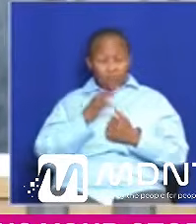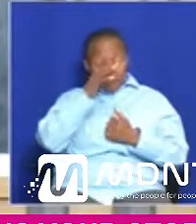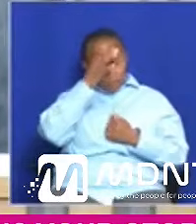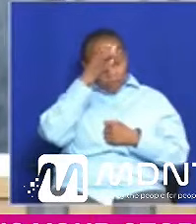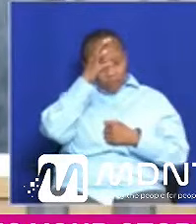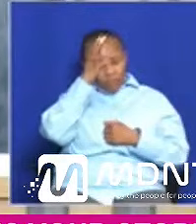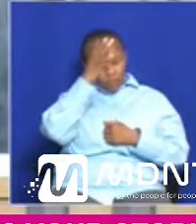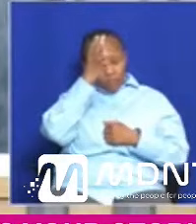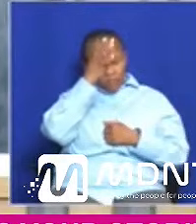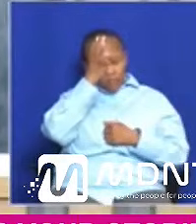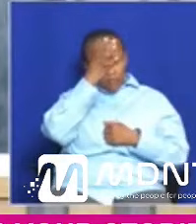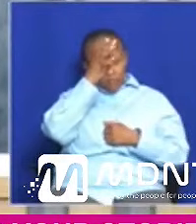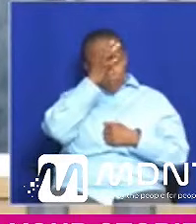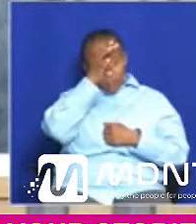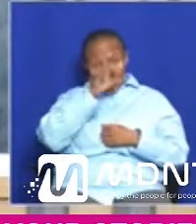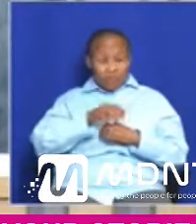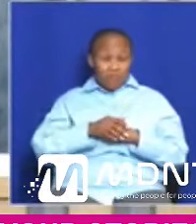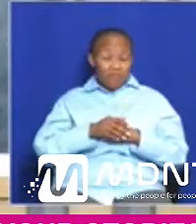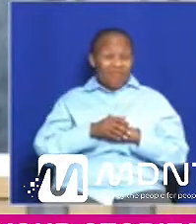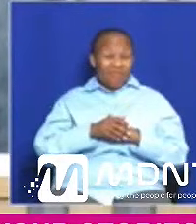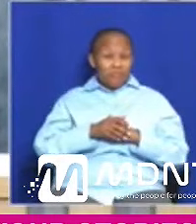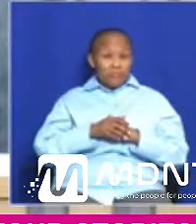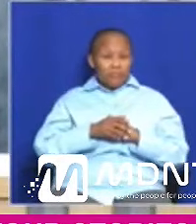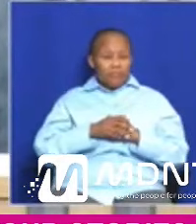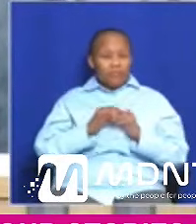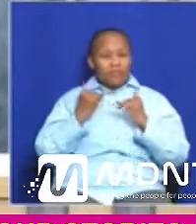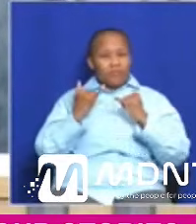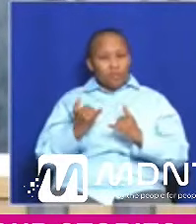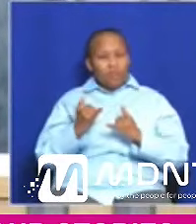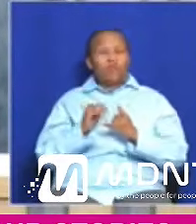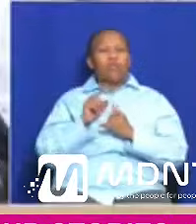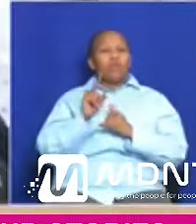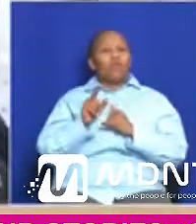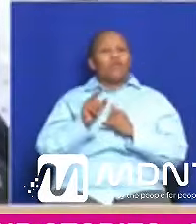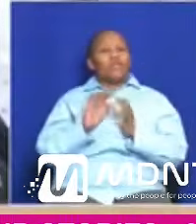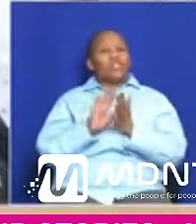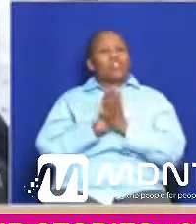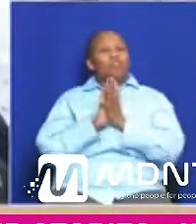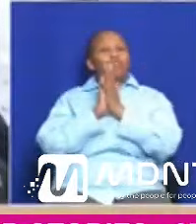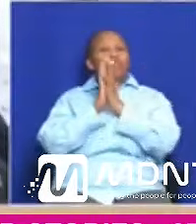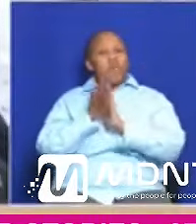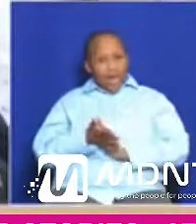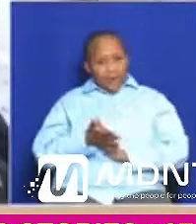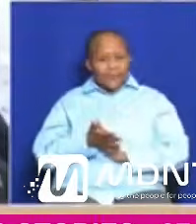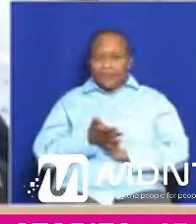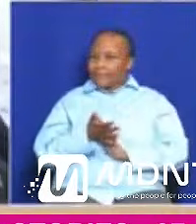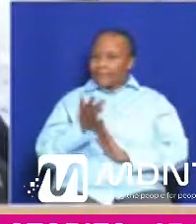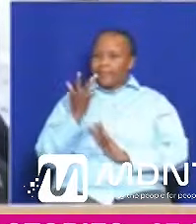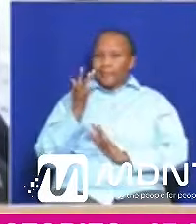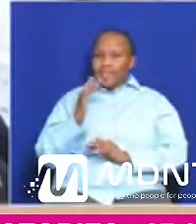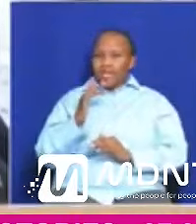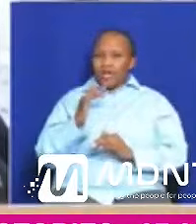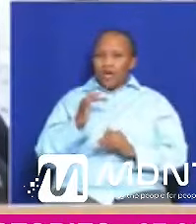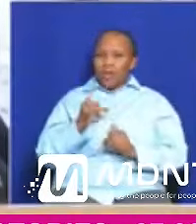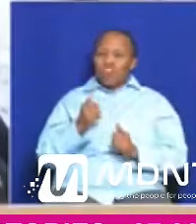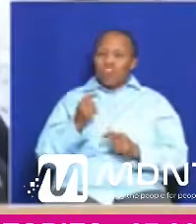its contents in any manner jeopardize any trial you are facing because it was a response